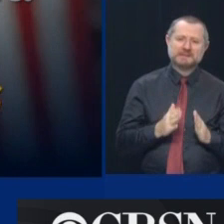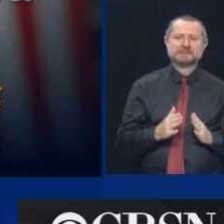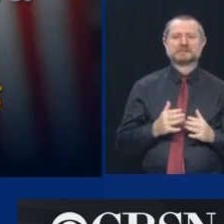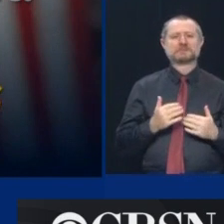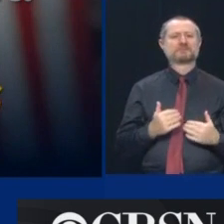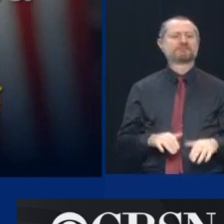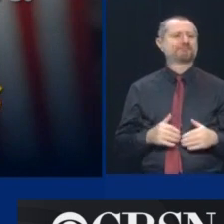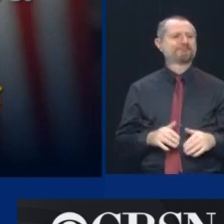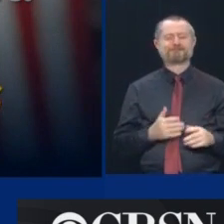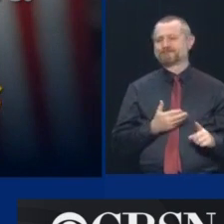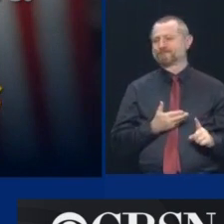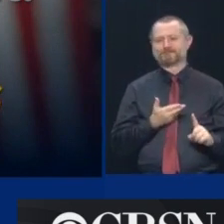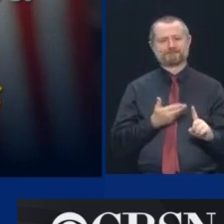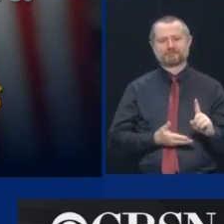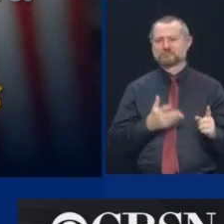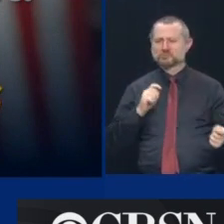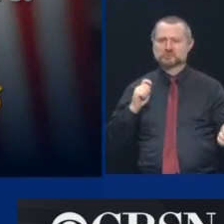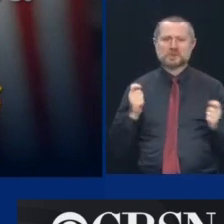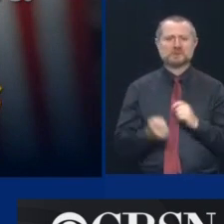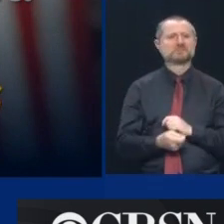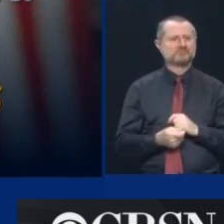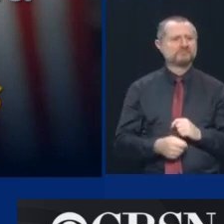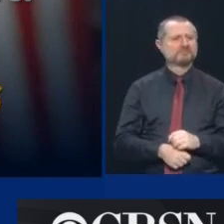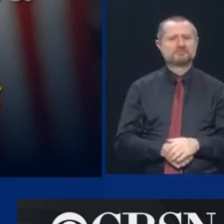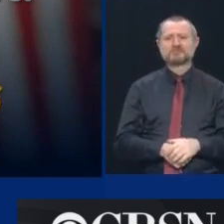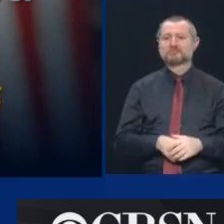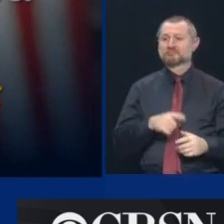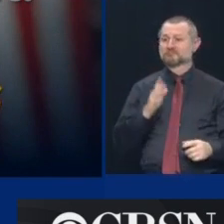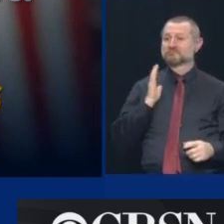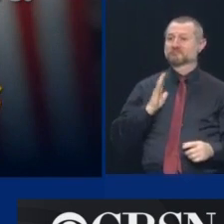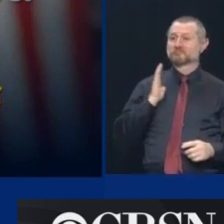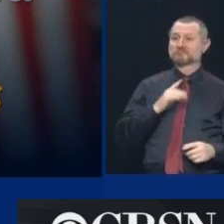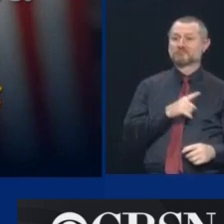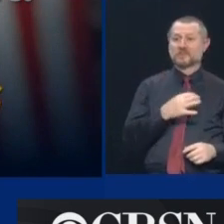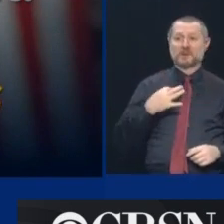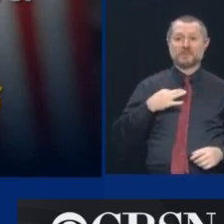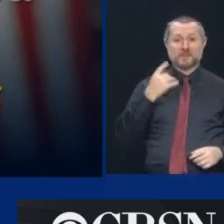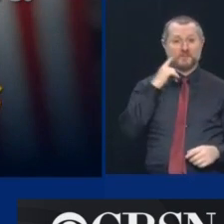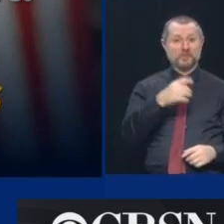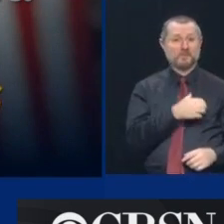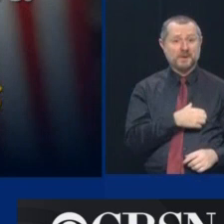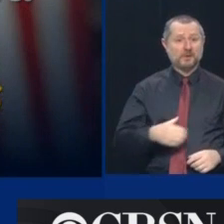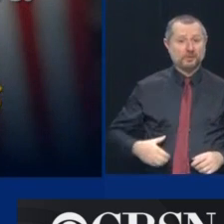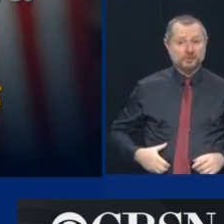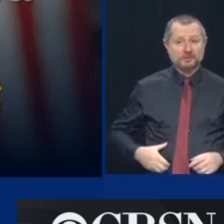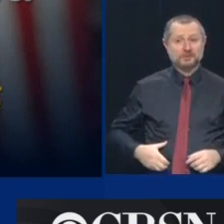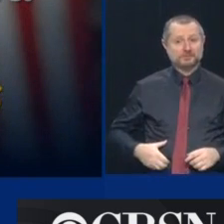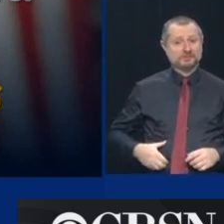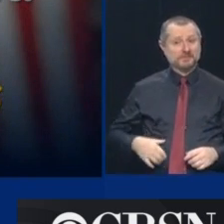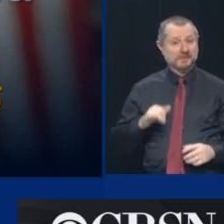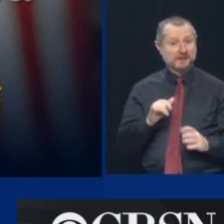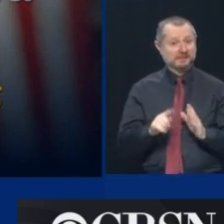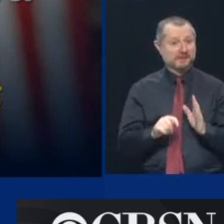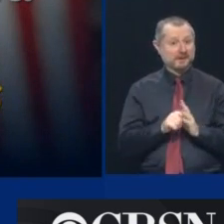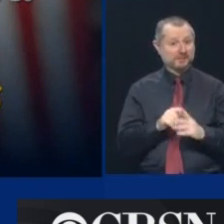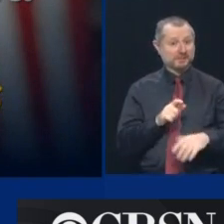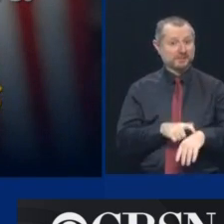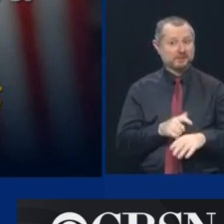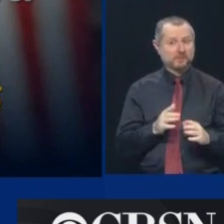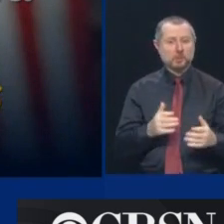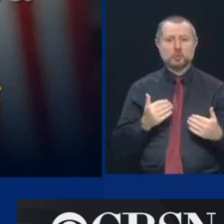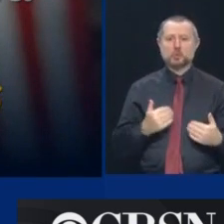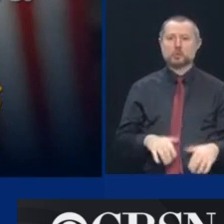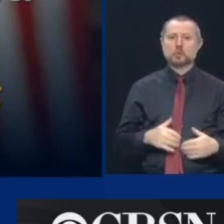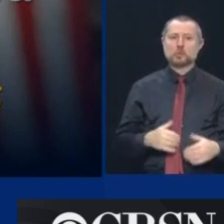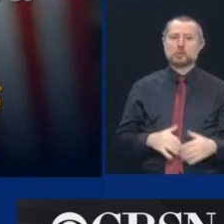Groundbreakers. When he ran for mayor, this was really such a step